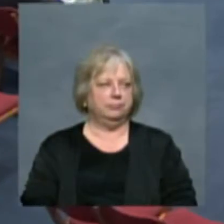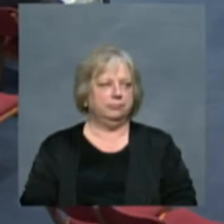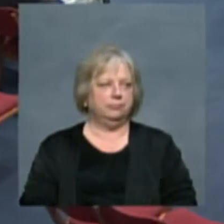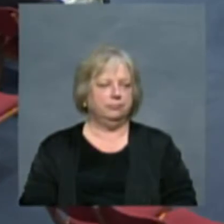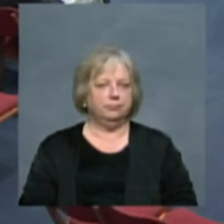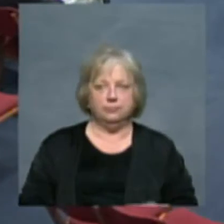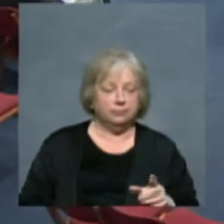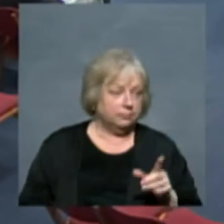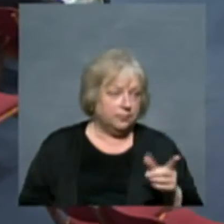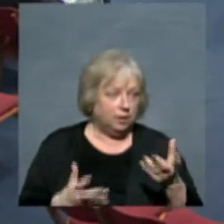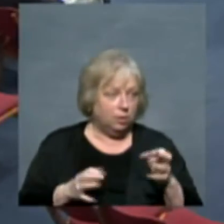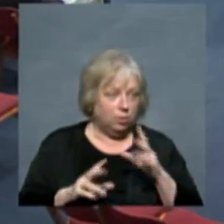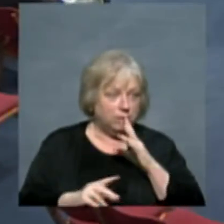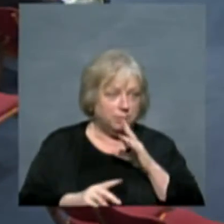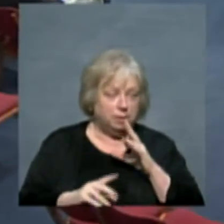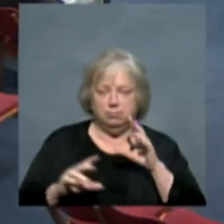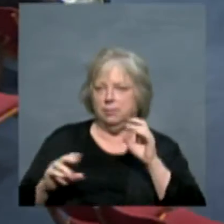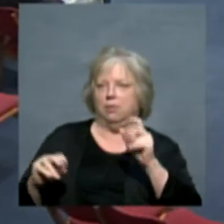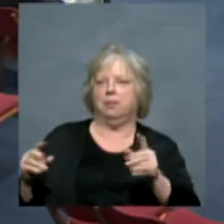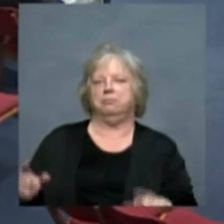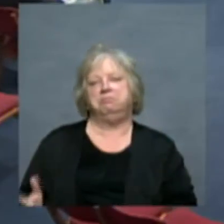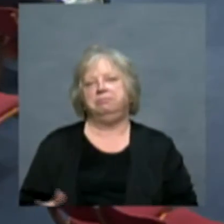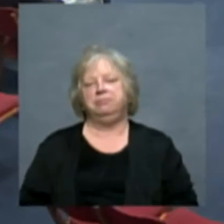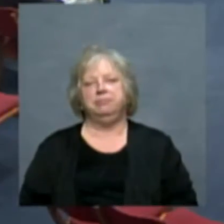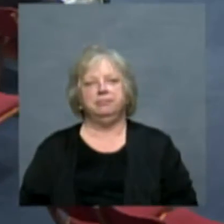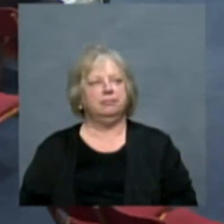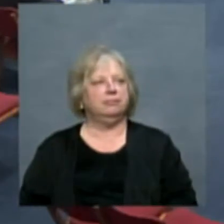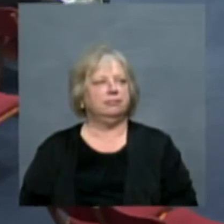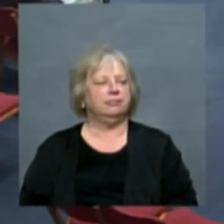You don't want to speak? Okay.